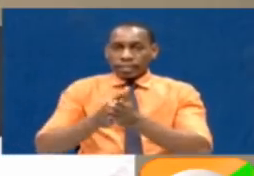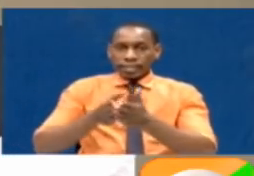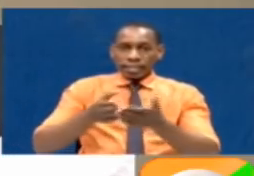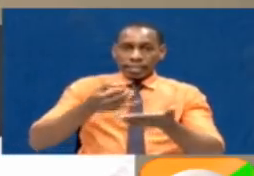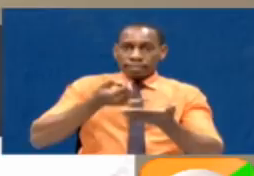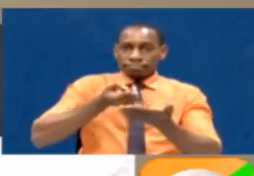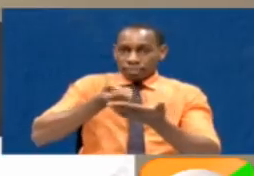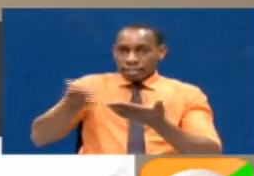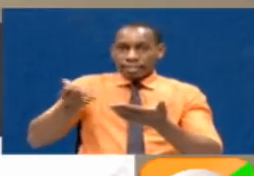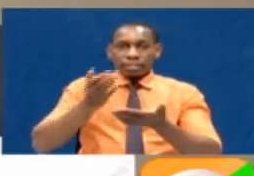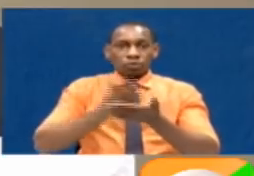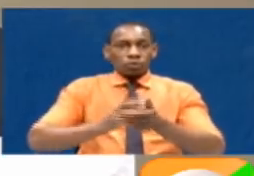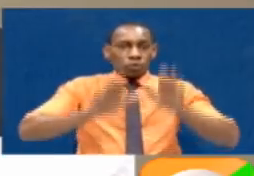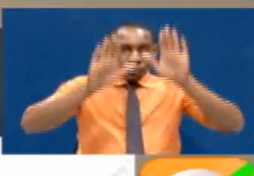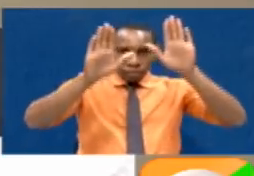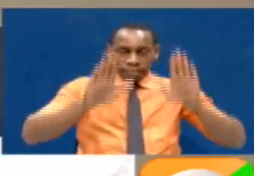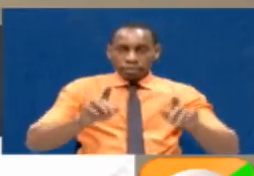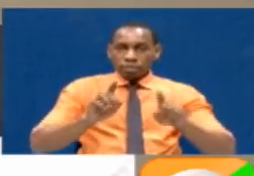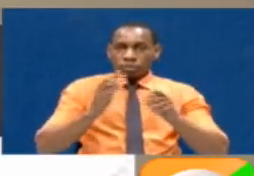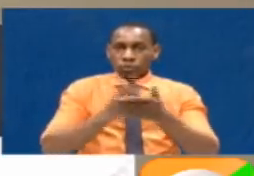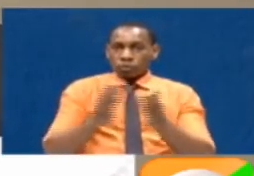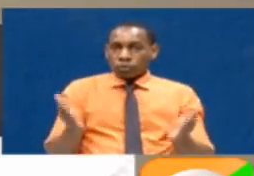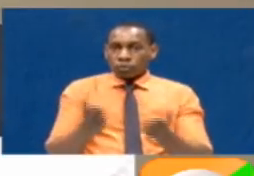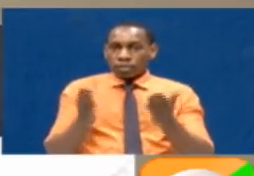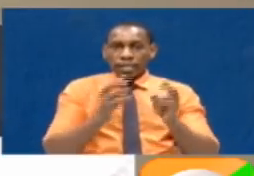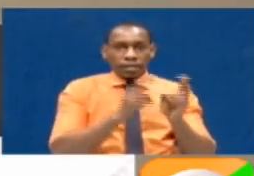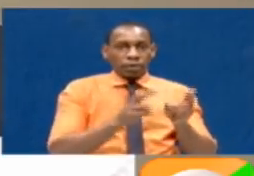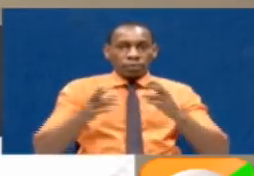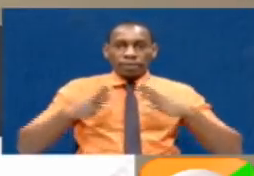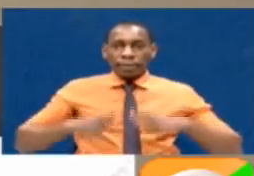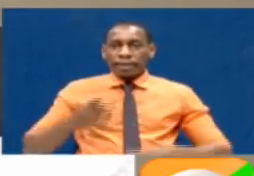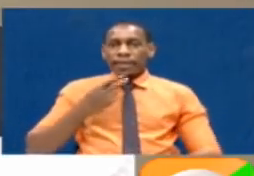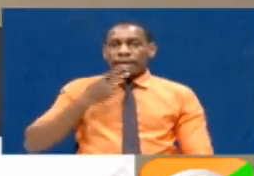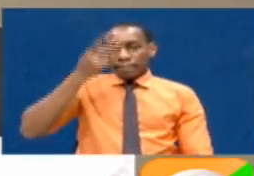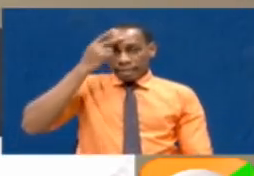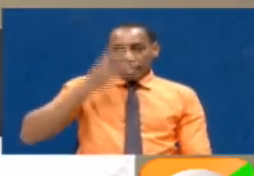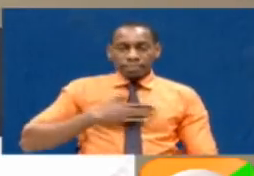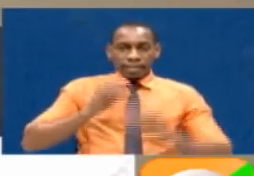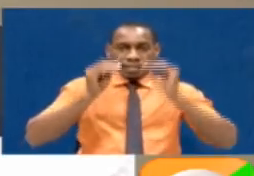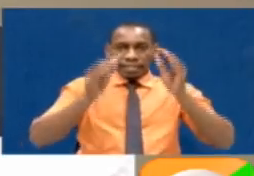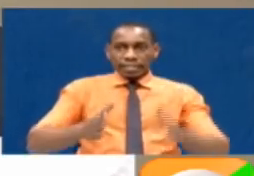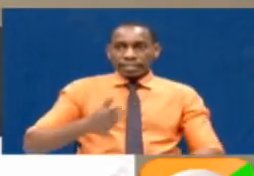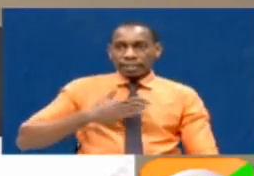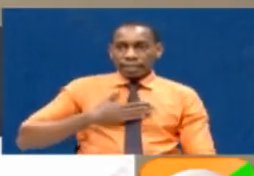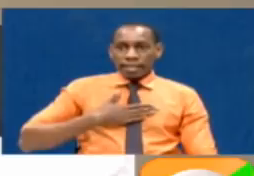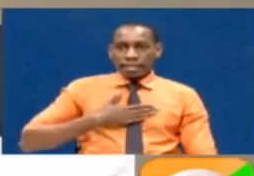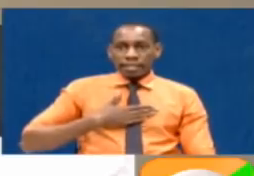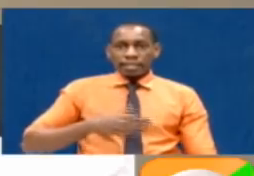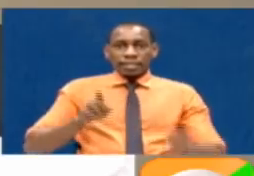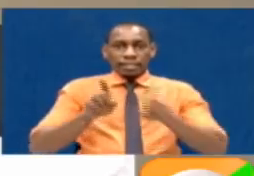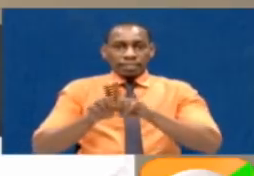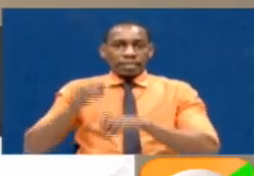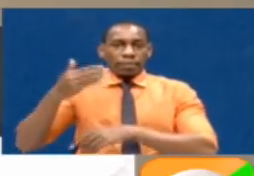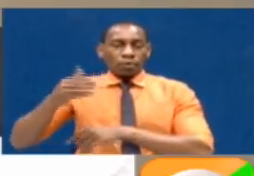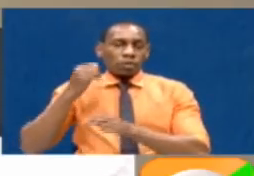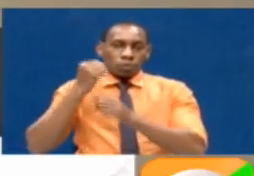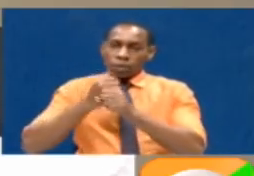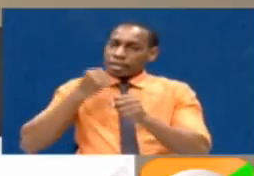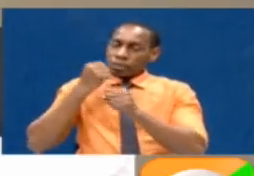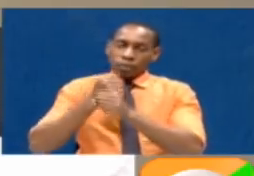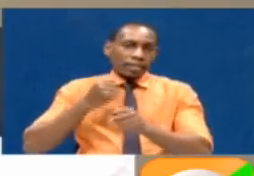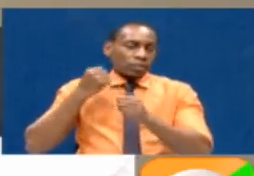was big. I got inspired by ordinary people, my parents, my teachers, and have always worked